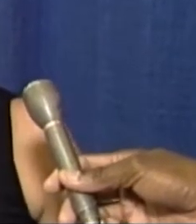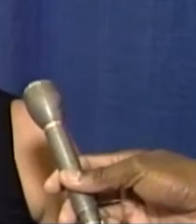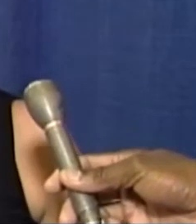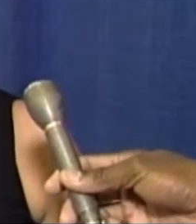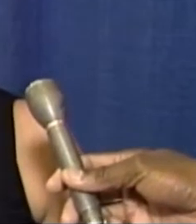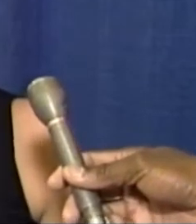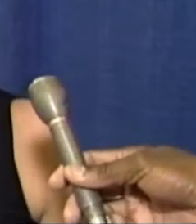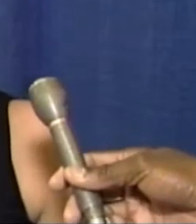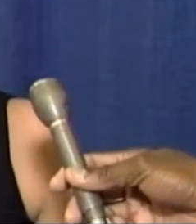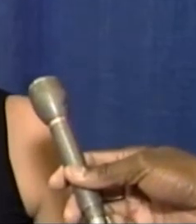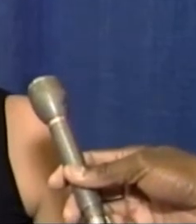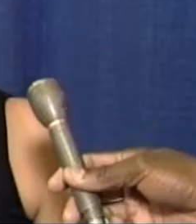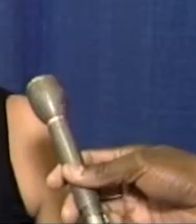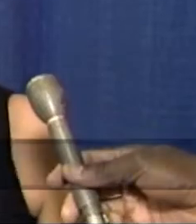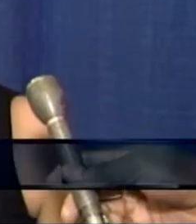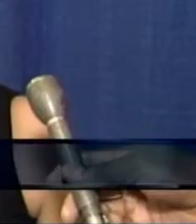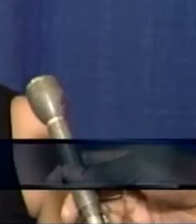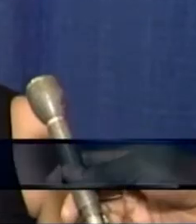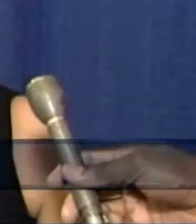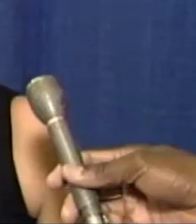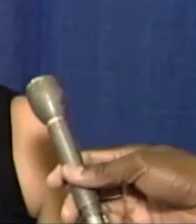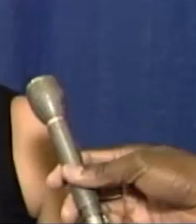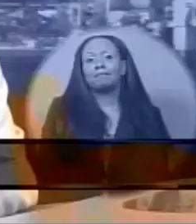Westmoreland, you can access the beach club at Mullins.